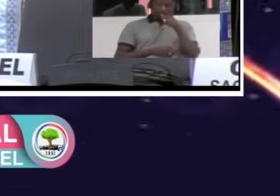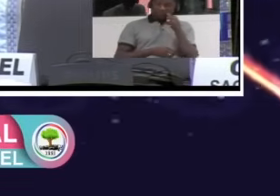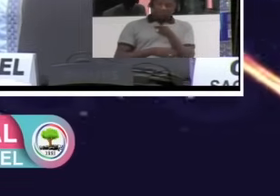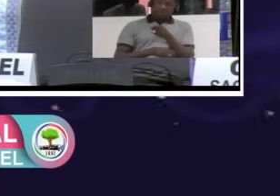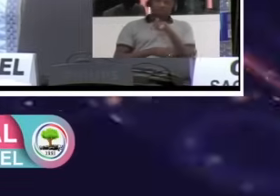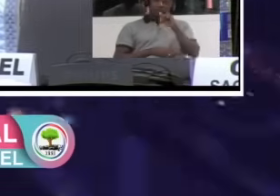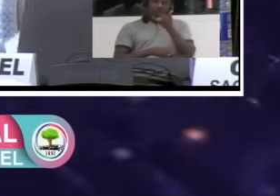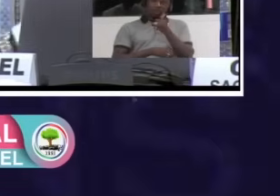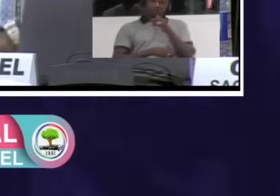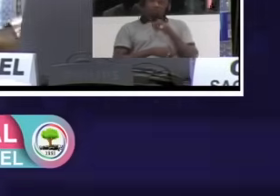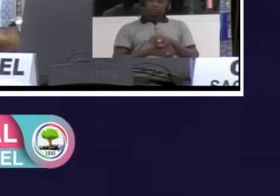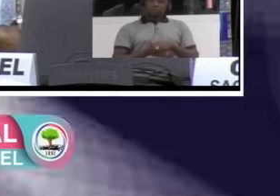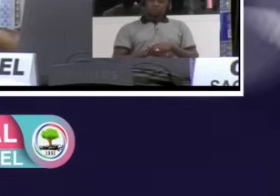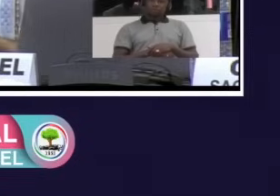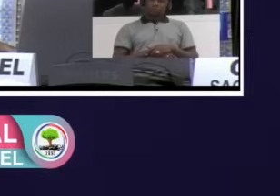Council.